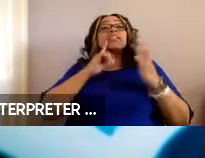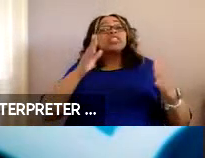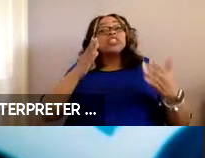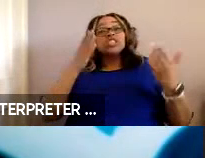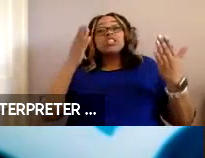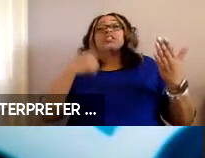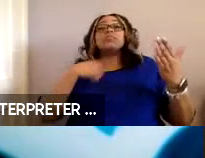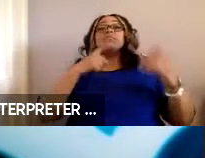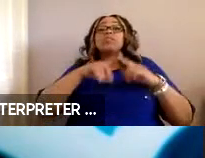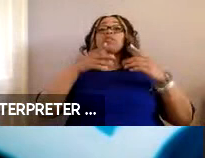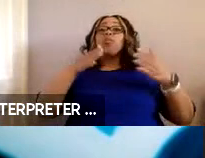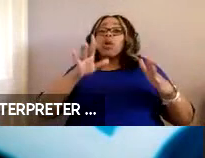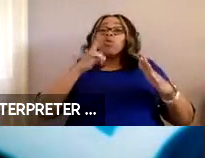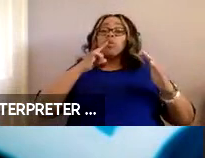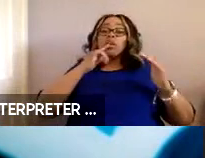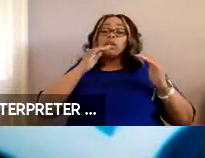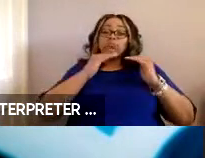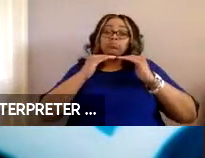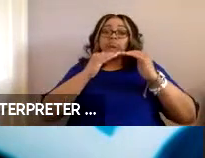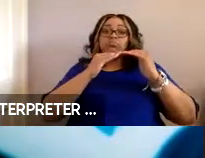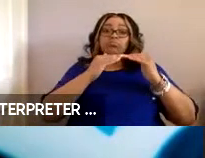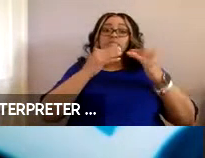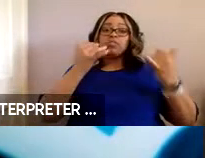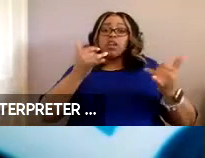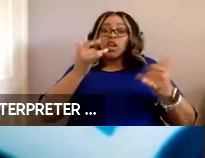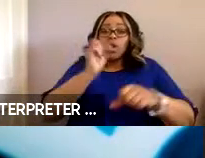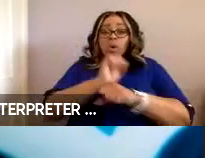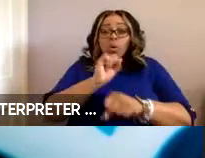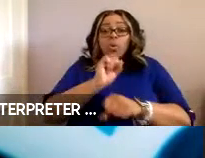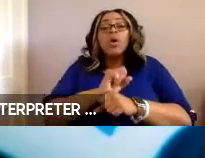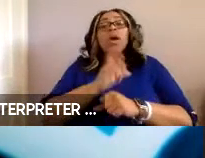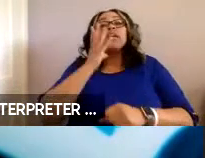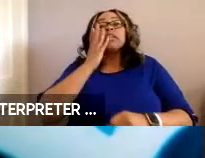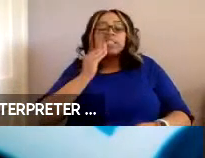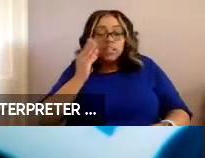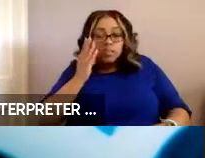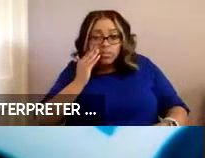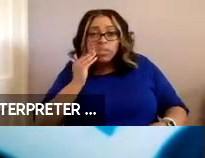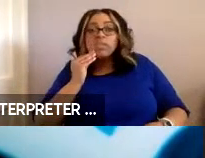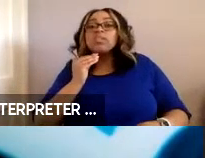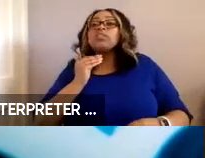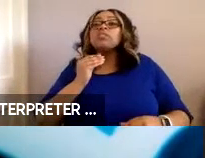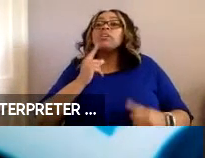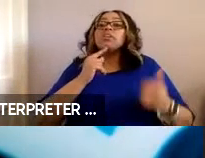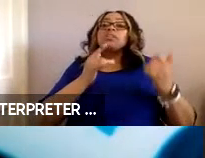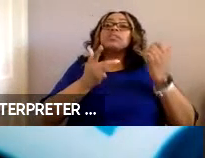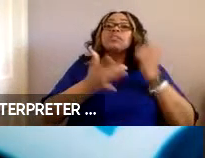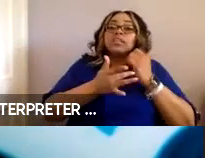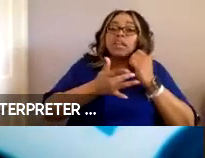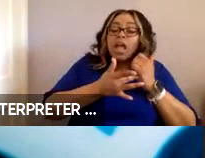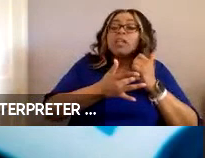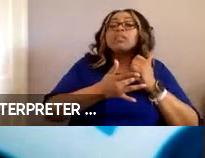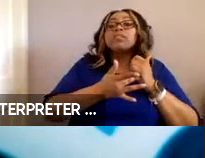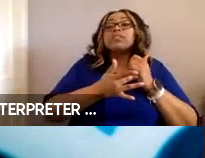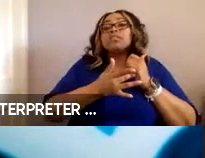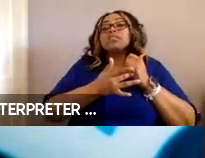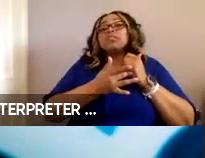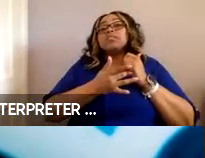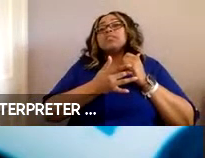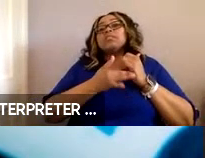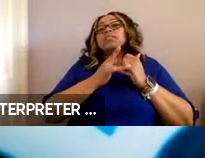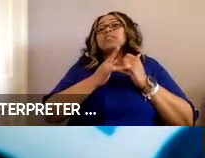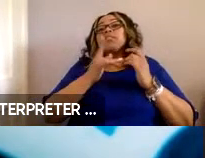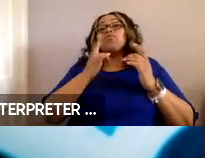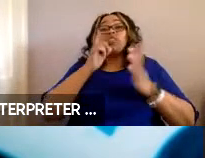that there are ways that we could leverage existing frameworks, experiences, assistive technologies for